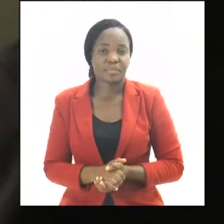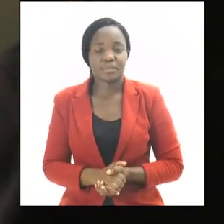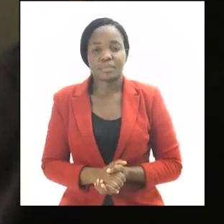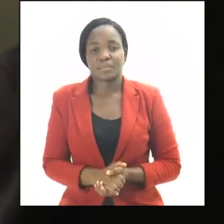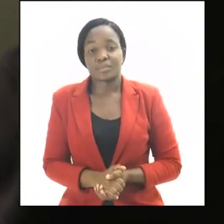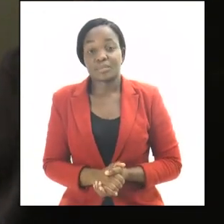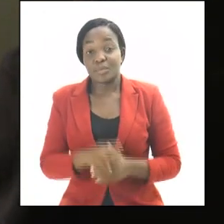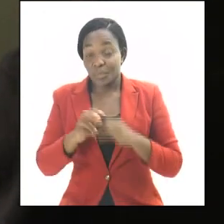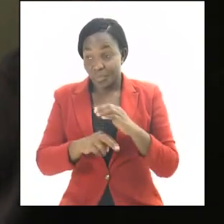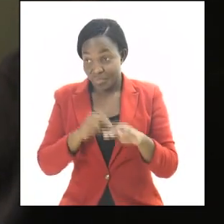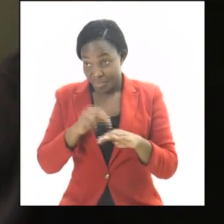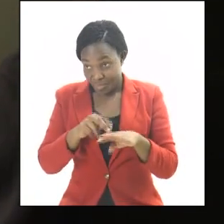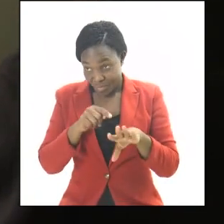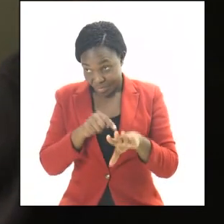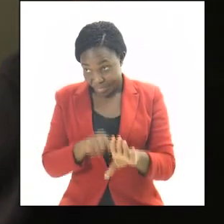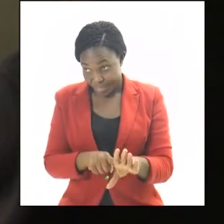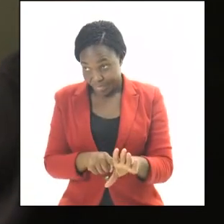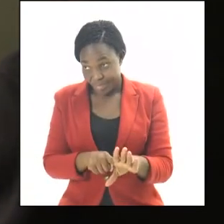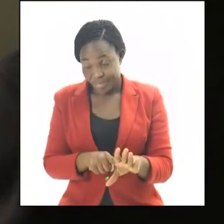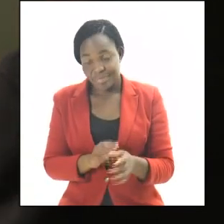Are you guys ready for tomorrow then?